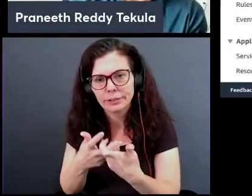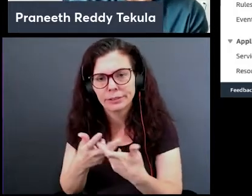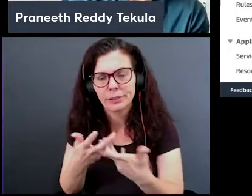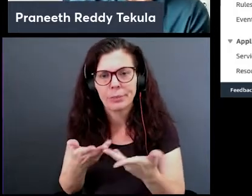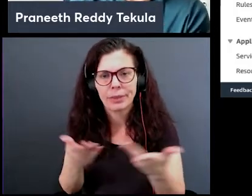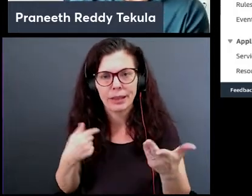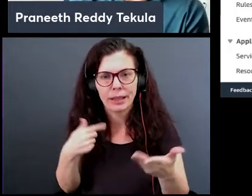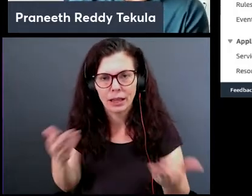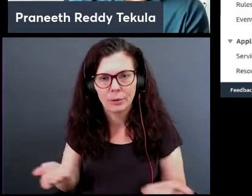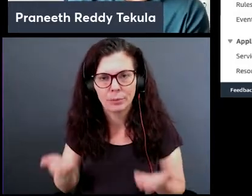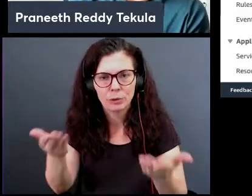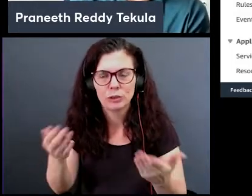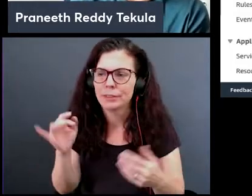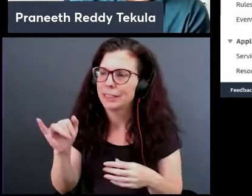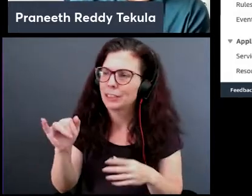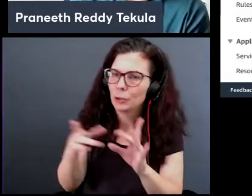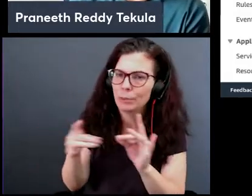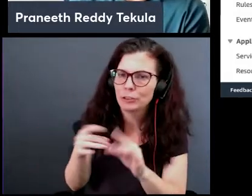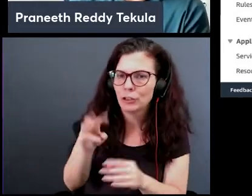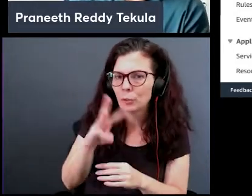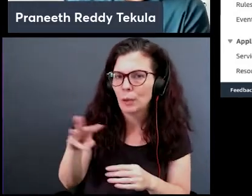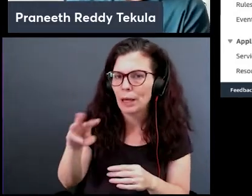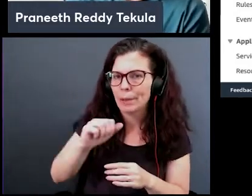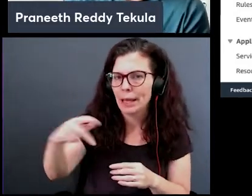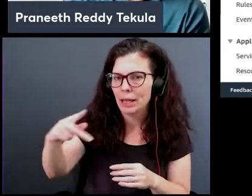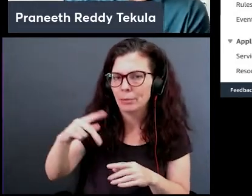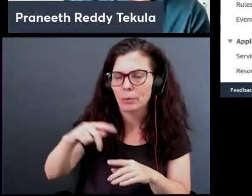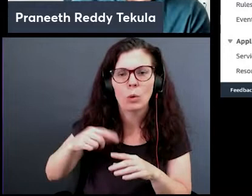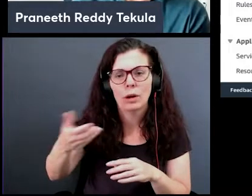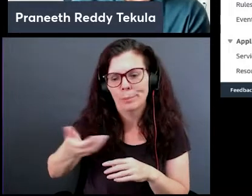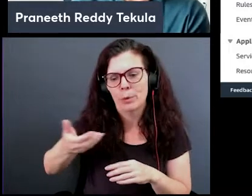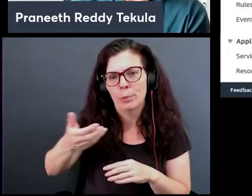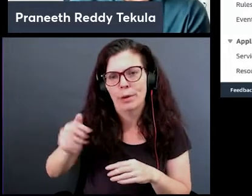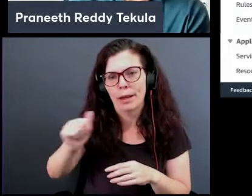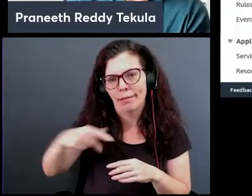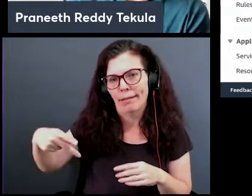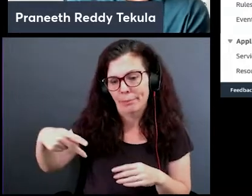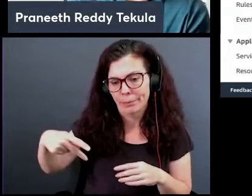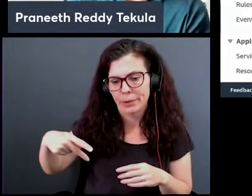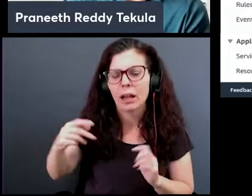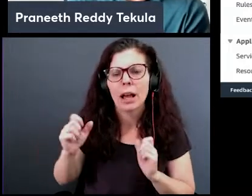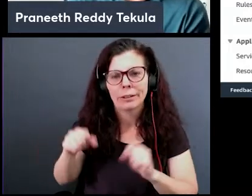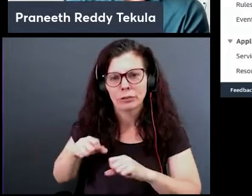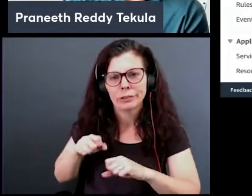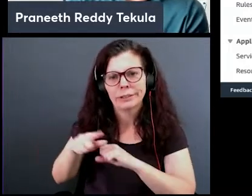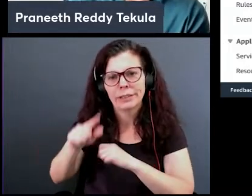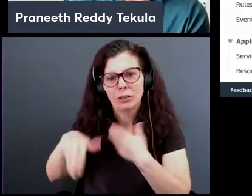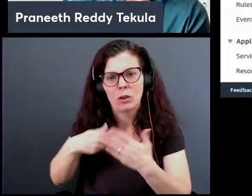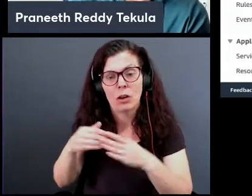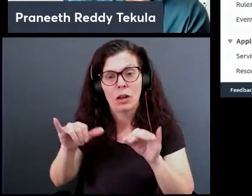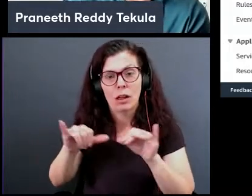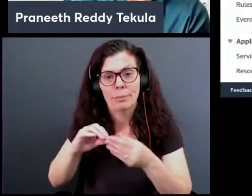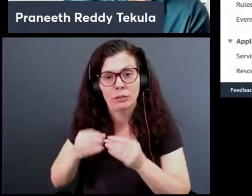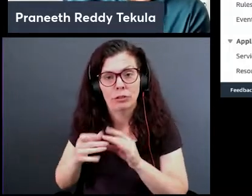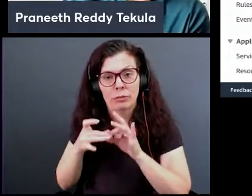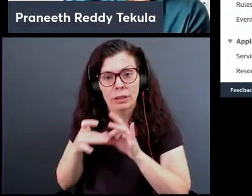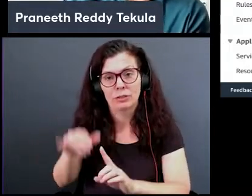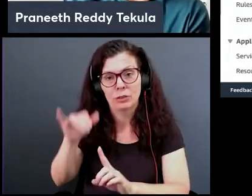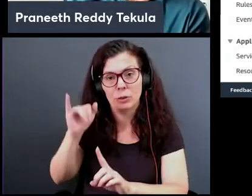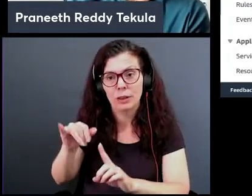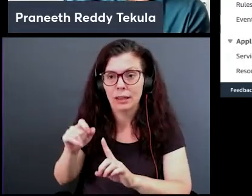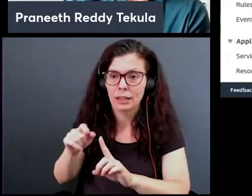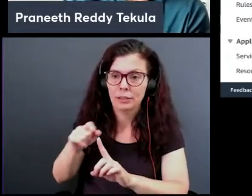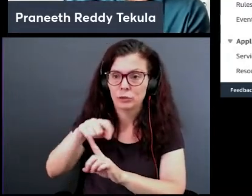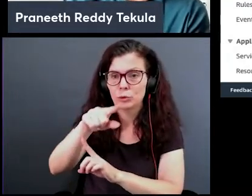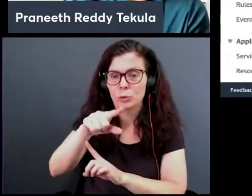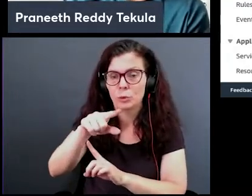you mentioned, web application or a mobile application. I could just send all the metrics related to that particular application into